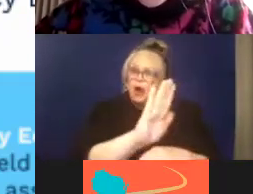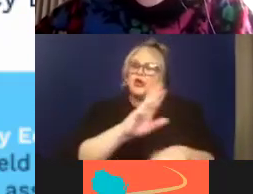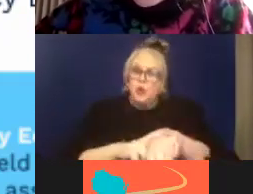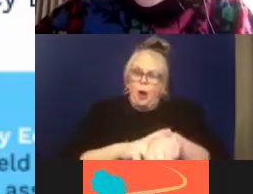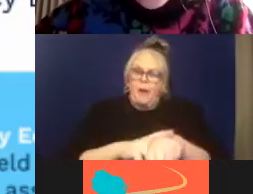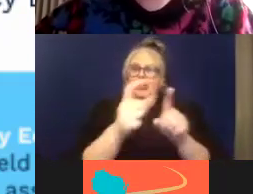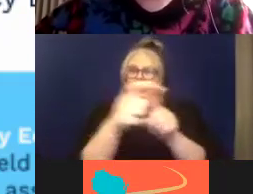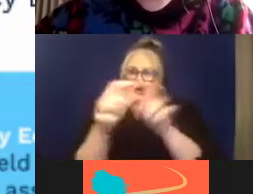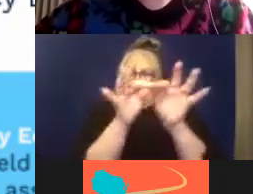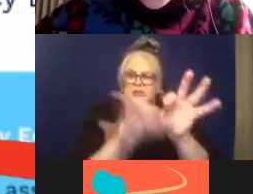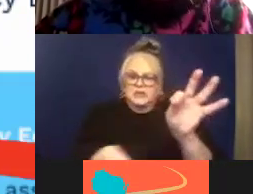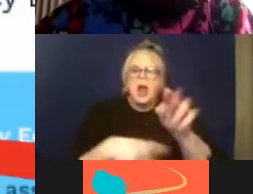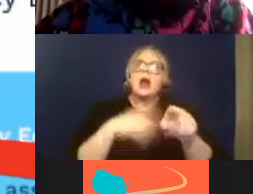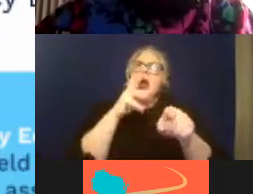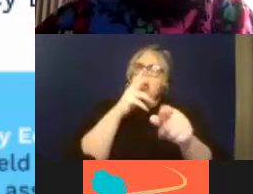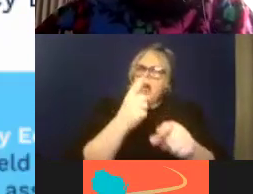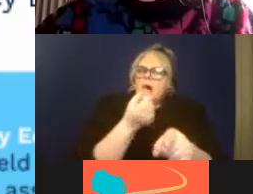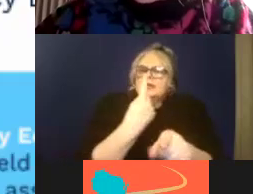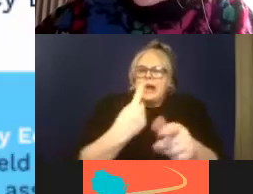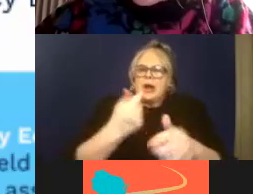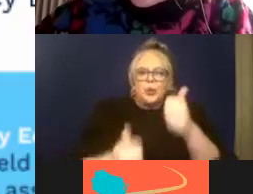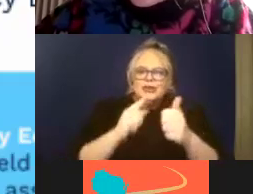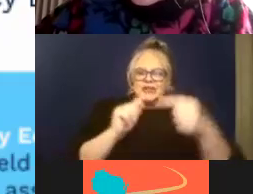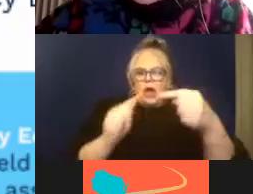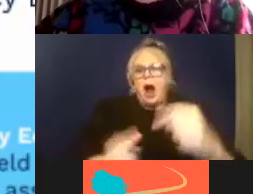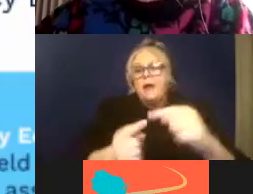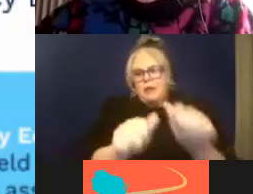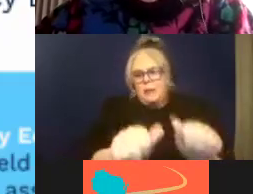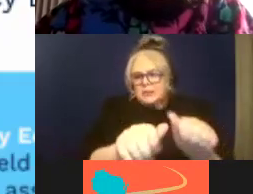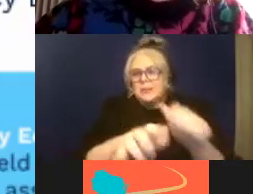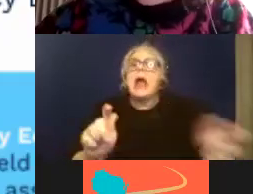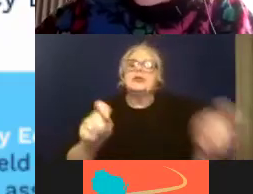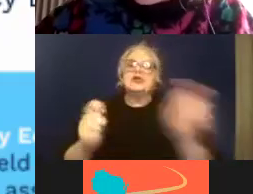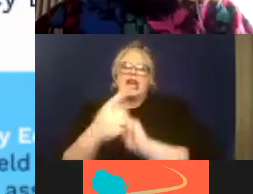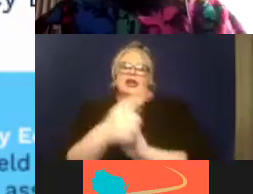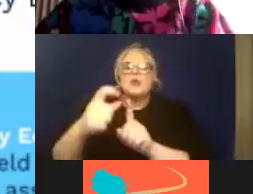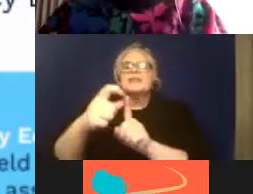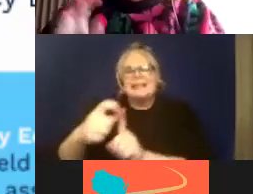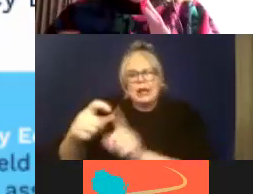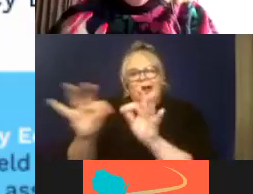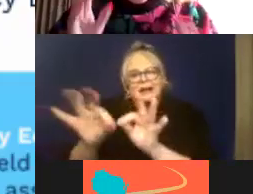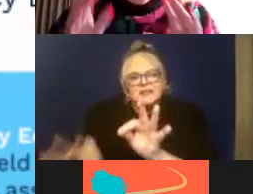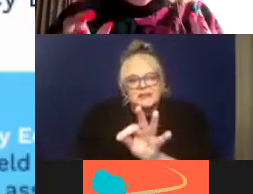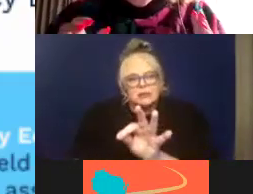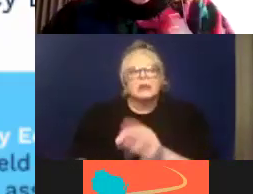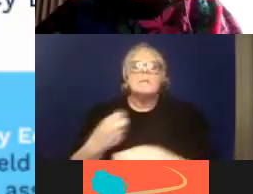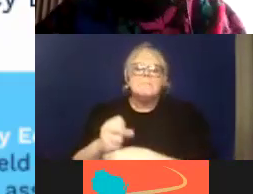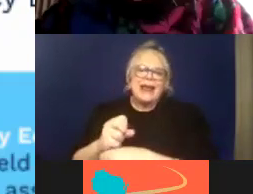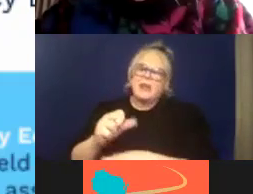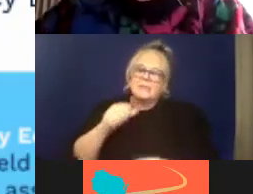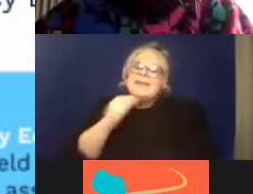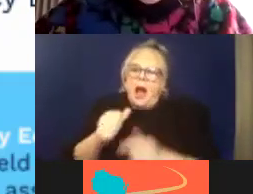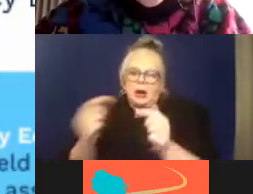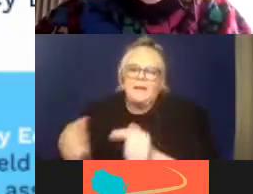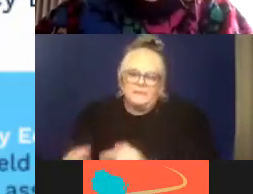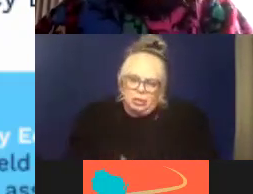So for today's conversation, we're going to focus on digital literacy. All four of these subsections will pop up a little bit as we're talking